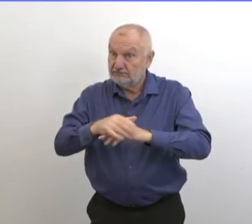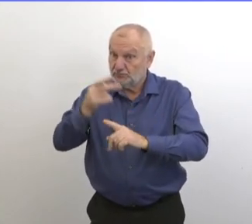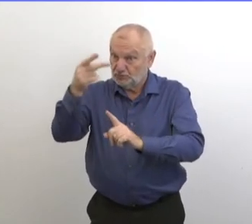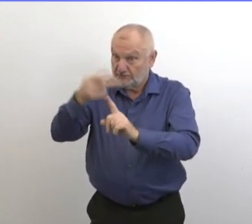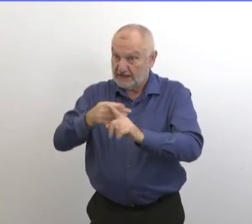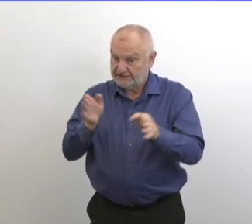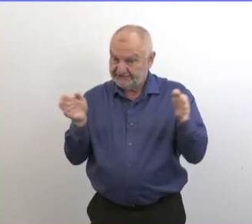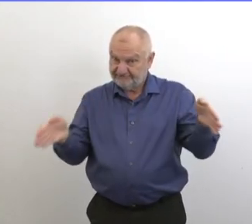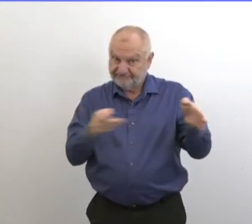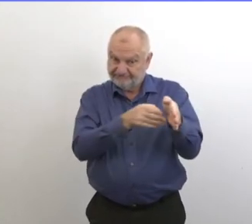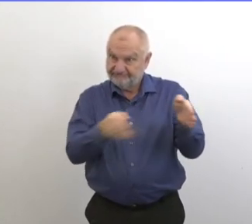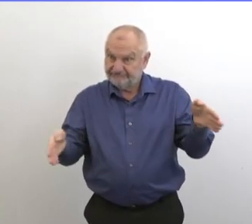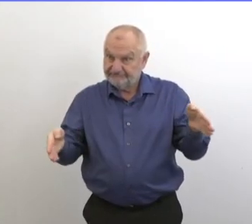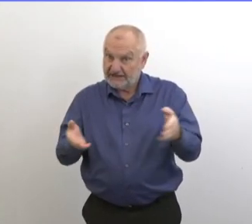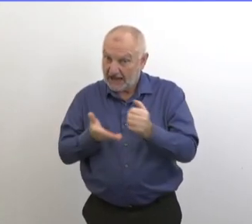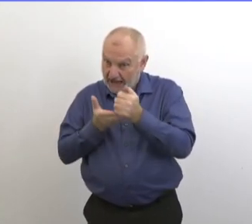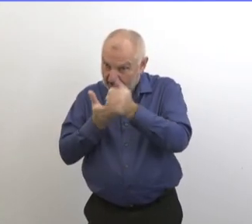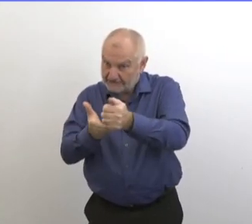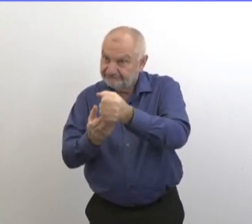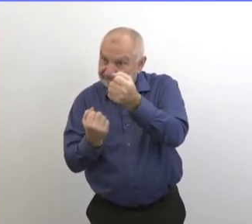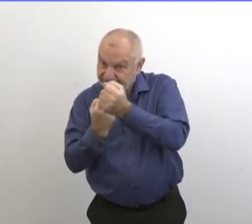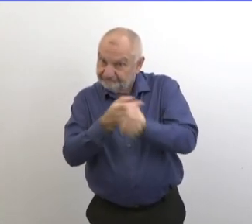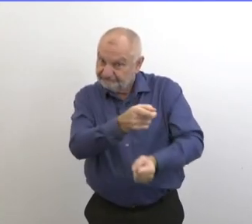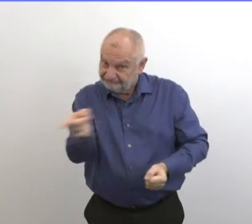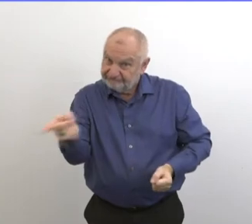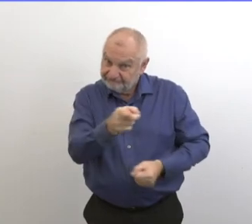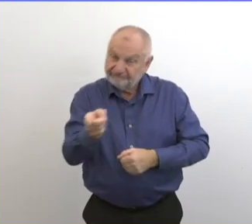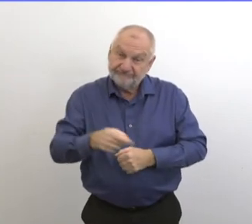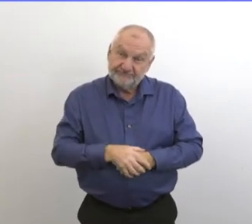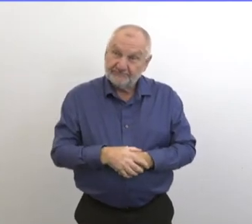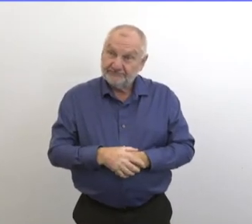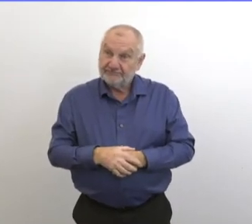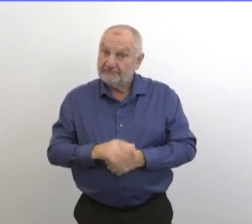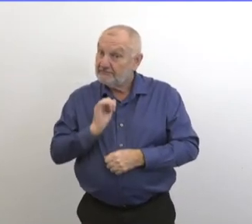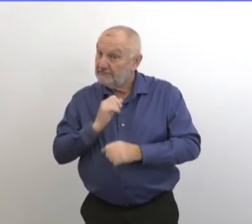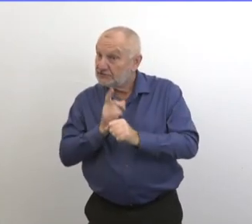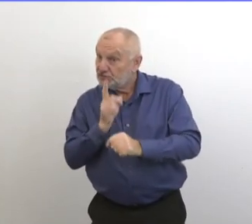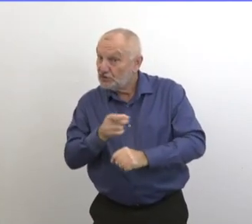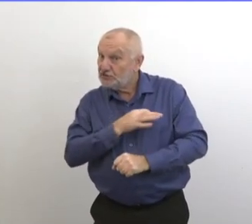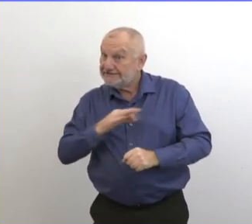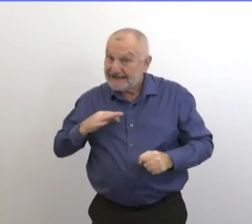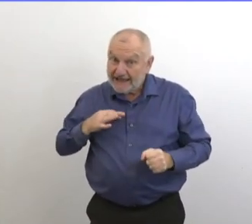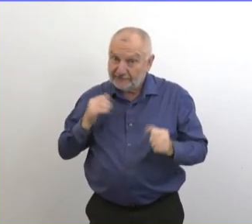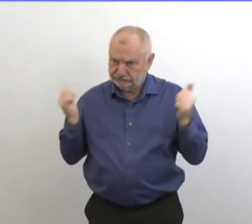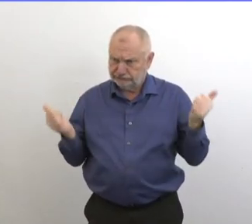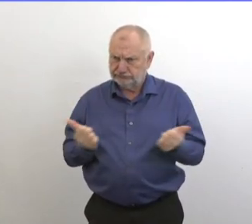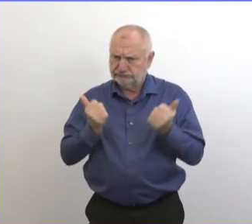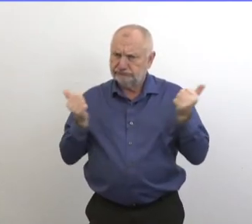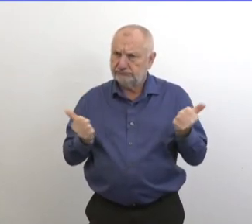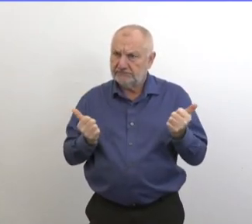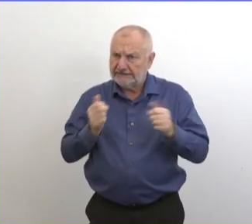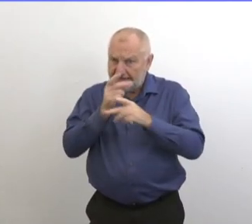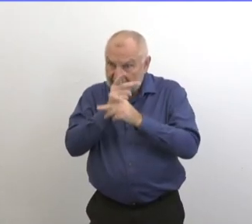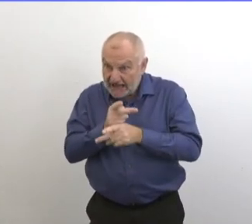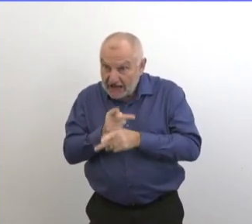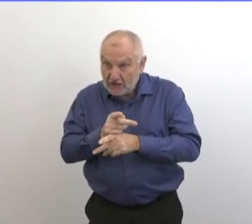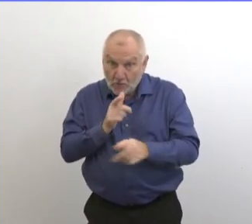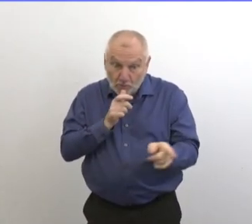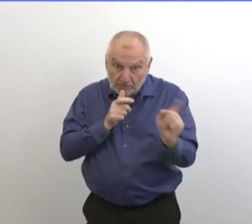these areas to ensure that, you know, we have the necessary staffing support there to look after our vulnerable Manitobans.